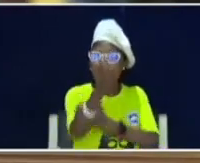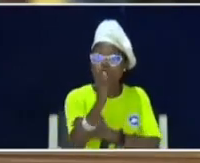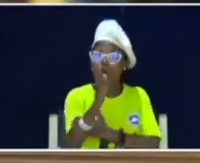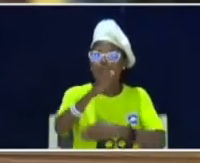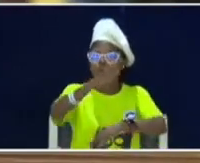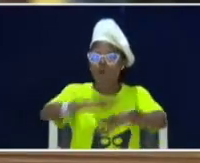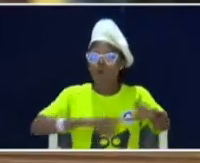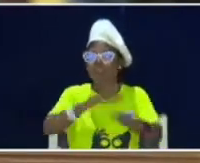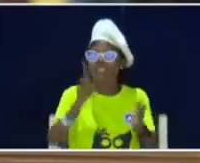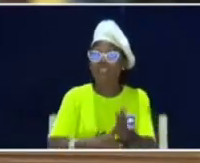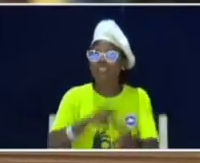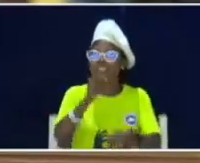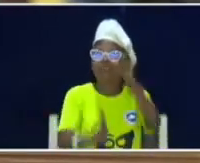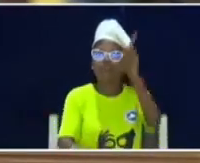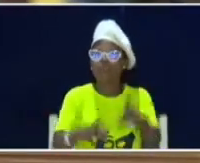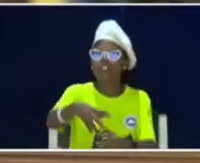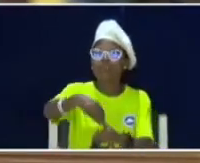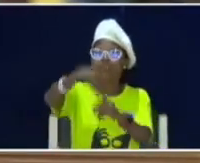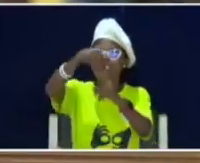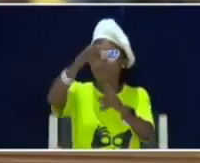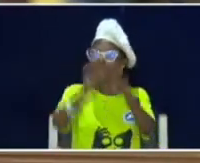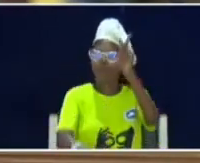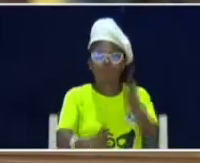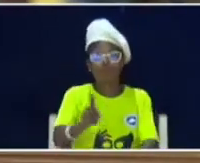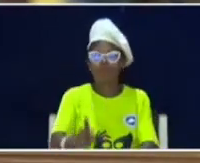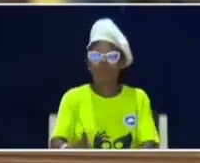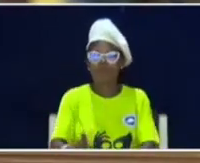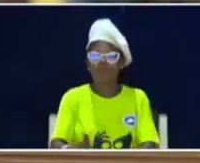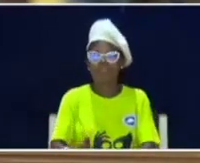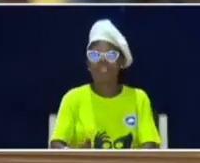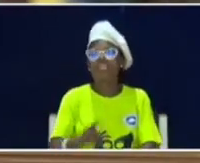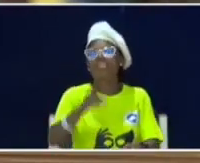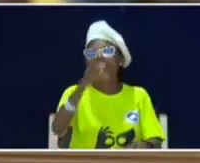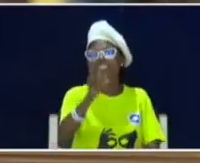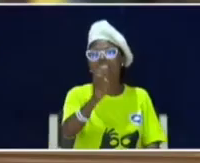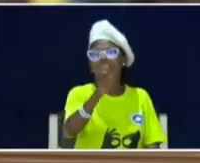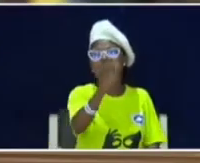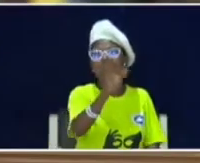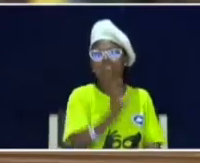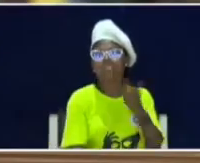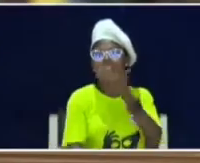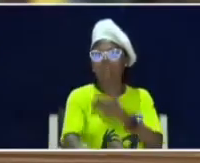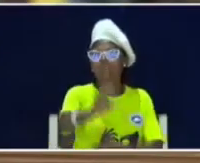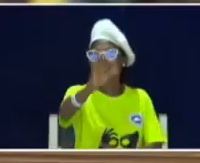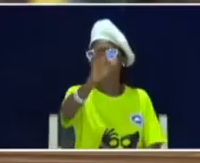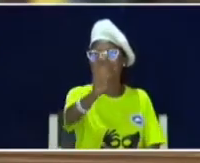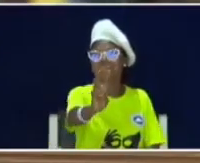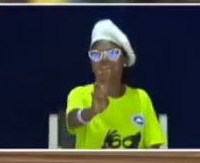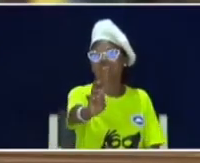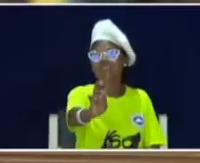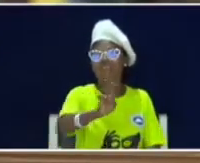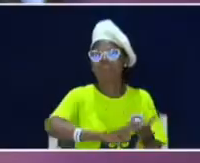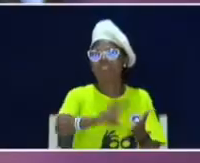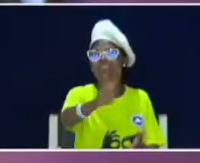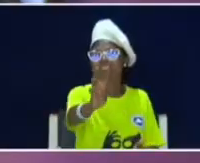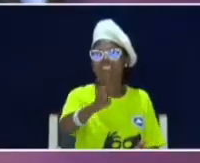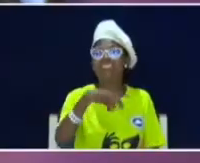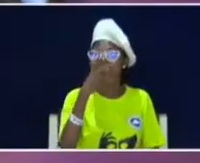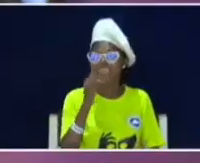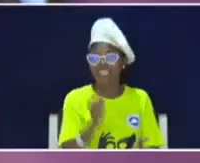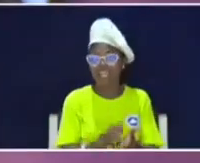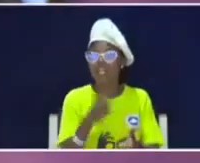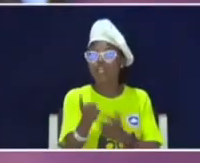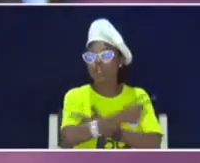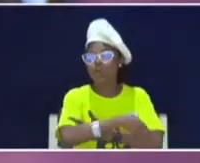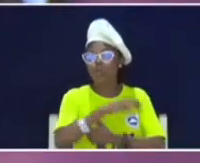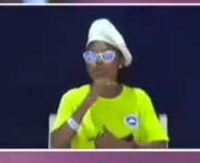those people special people. Deuteronomy chapter 7, verse 6. Deuteronomy chapter 7, verse 6. It says, "The